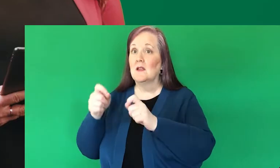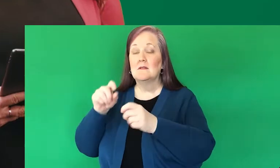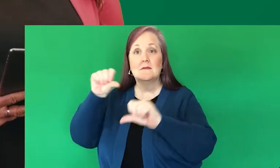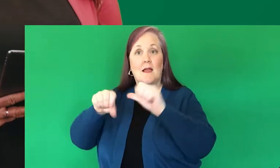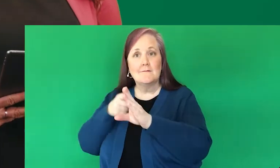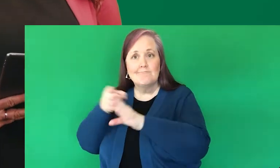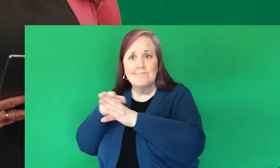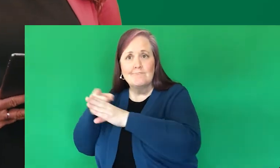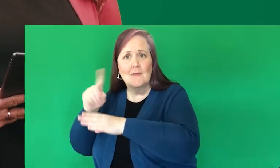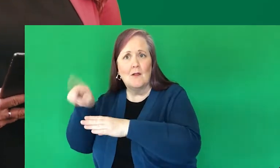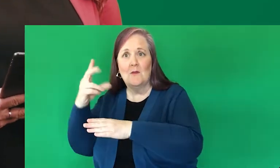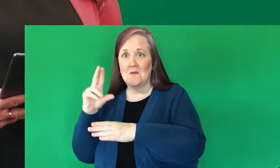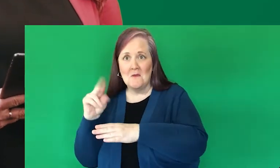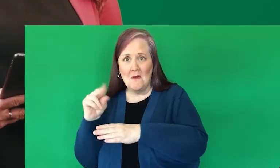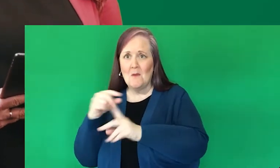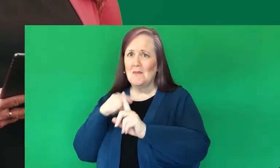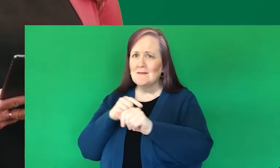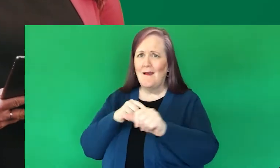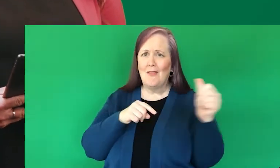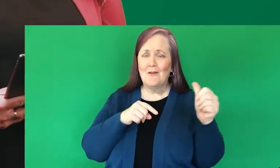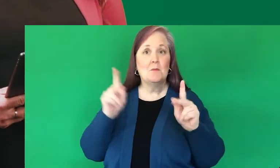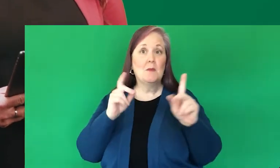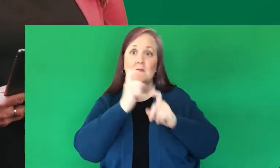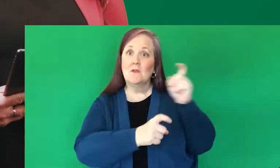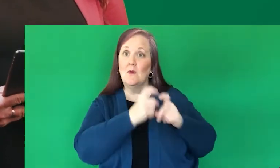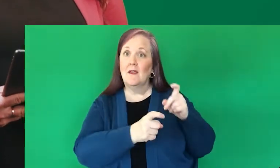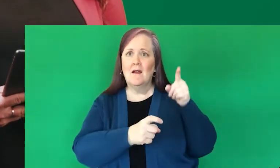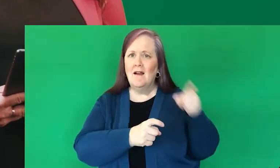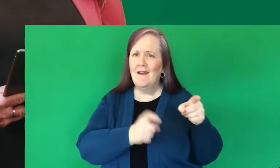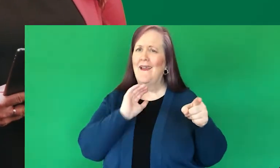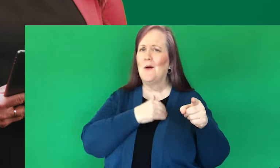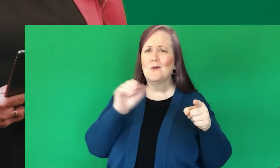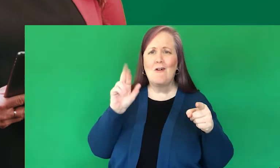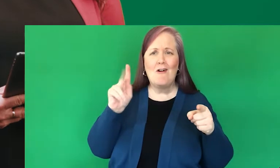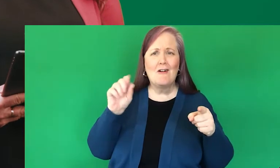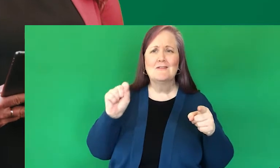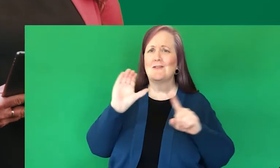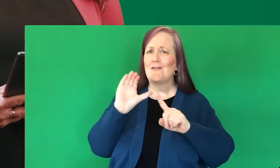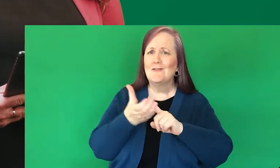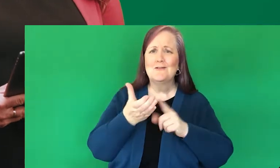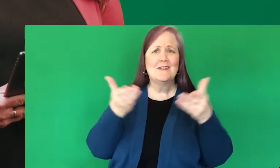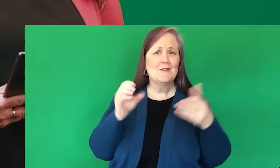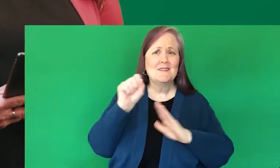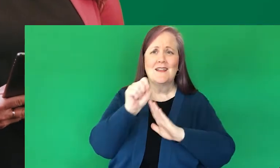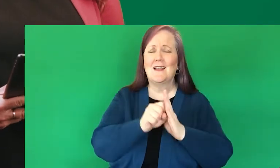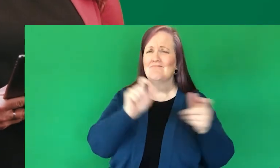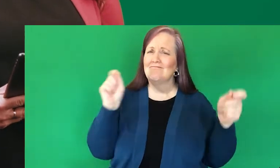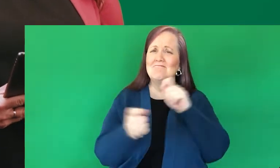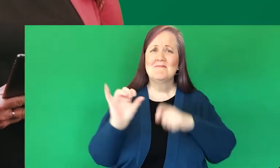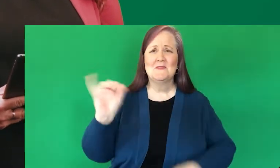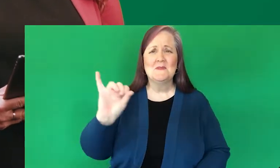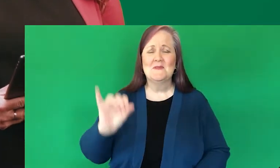transformation isn't happening to just the sciences alone. Here is a story about how philanthropy is transforming the arts and